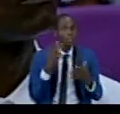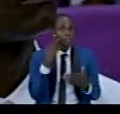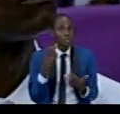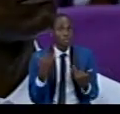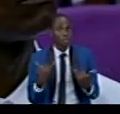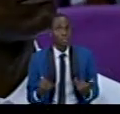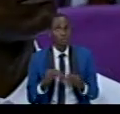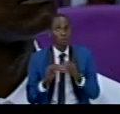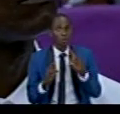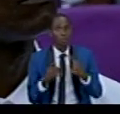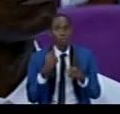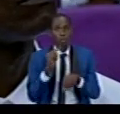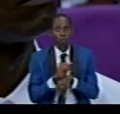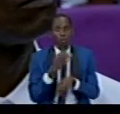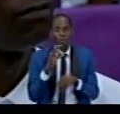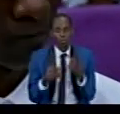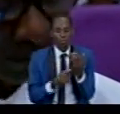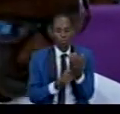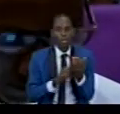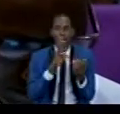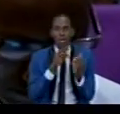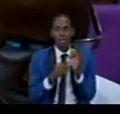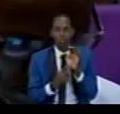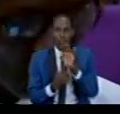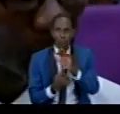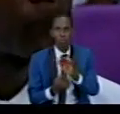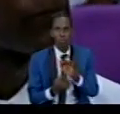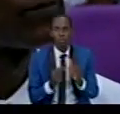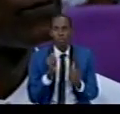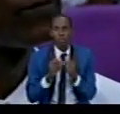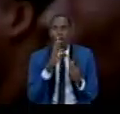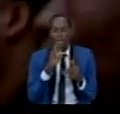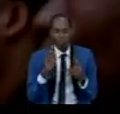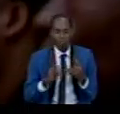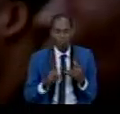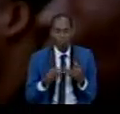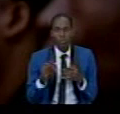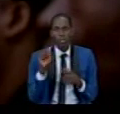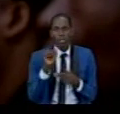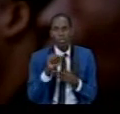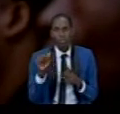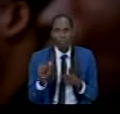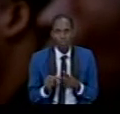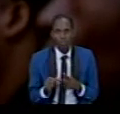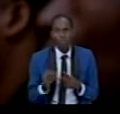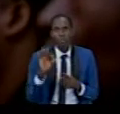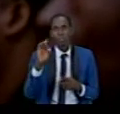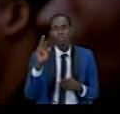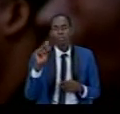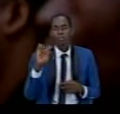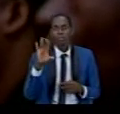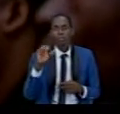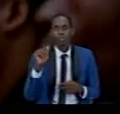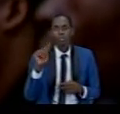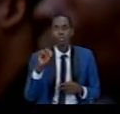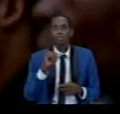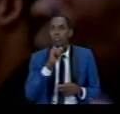of the flesh are manifest. Which are these? Adultery, fornication,